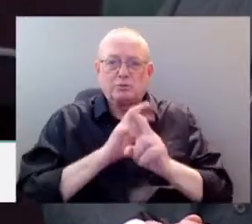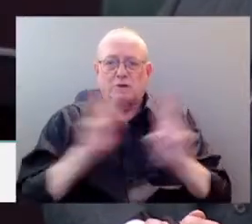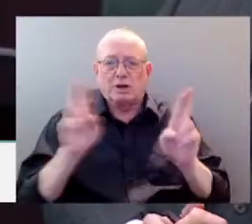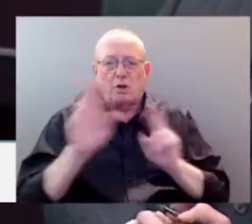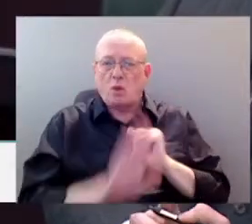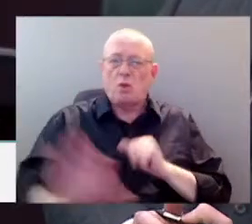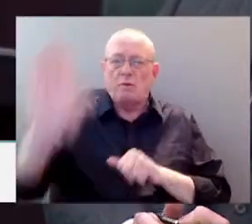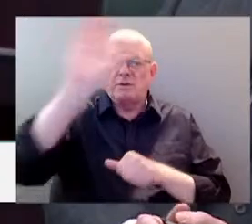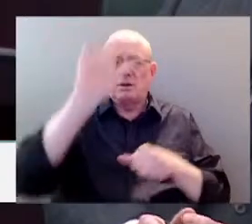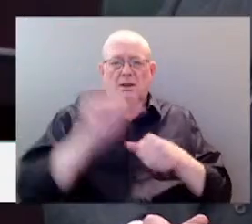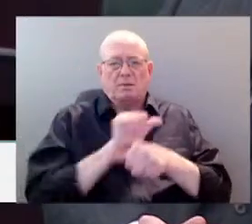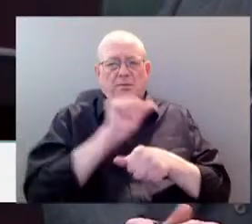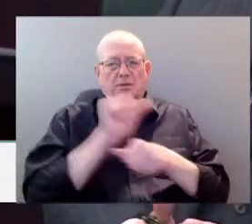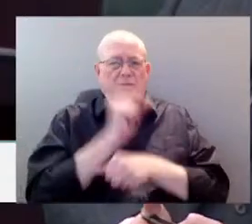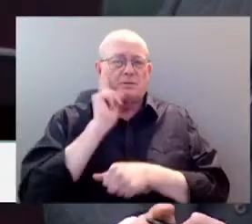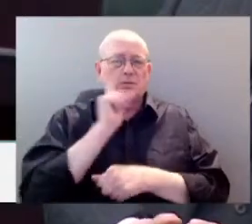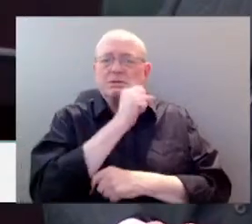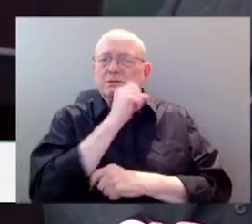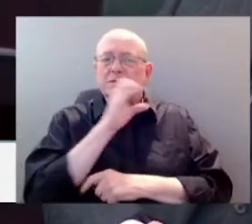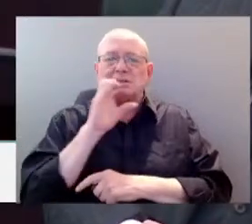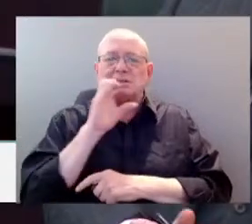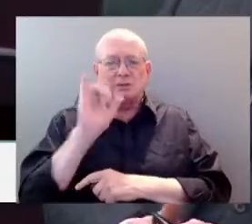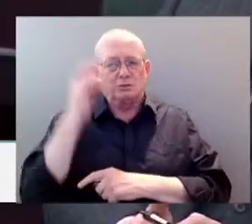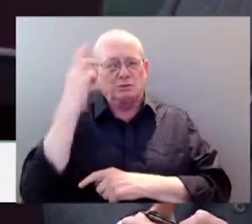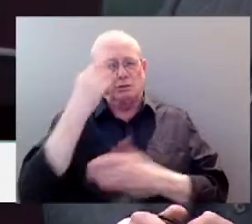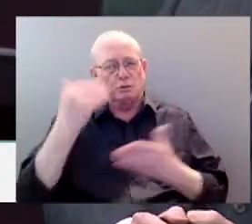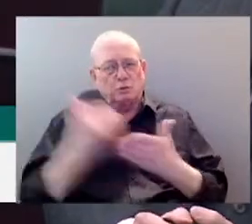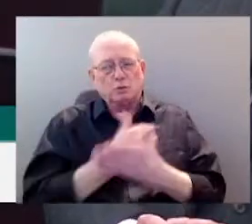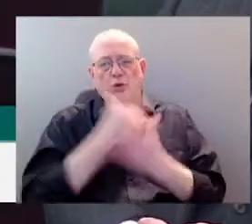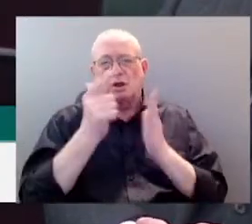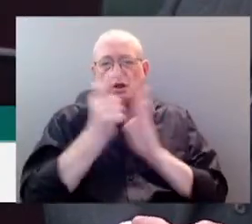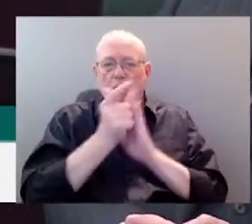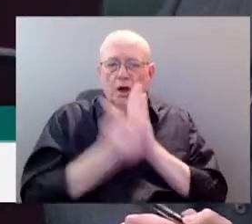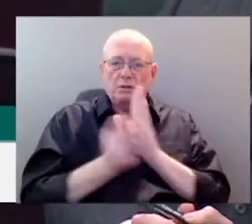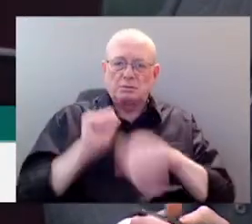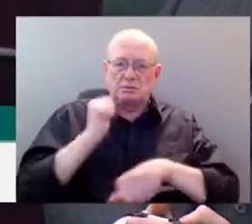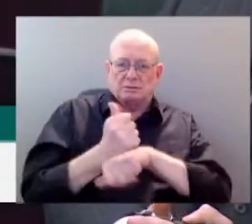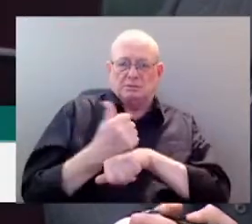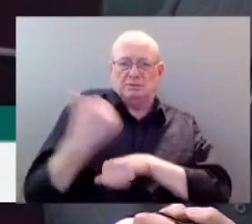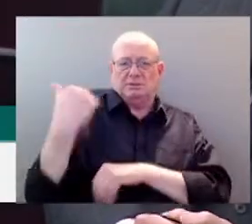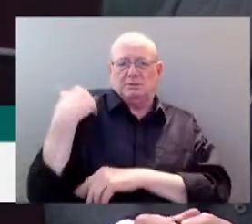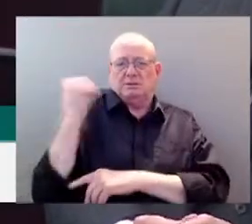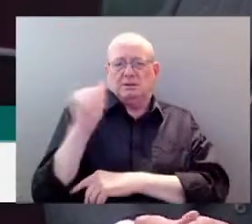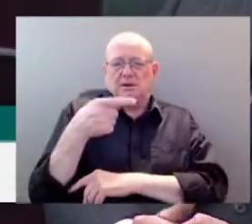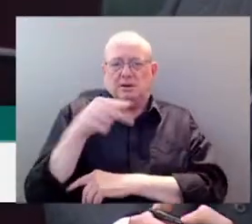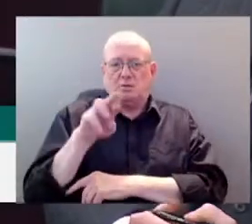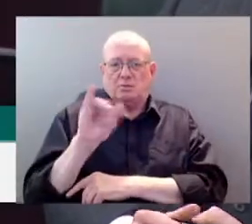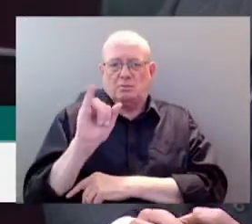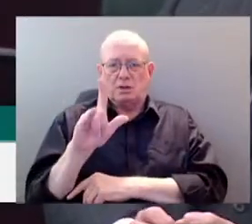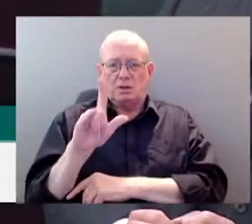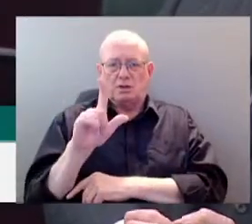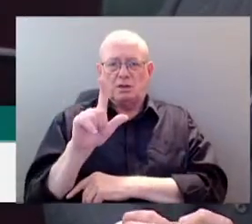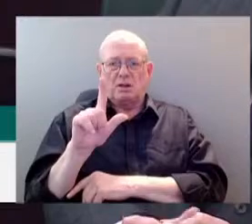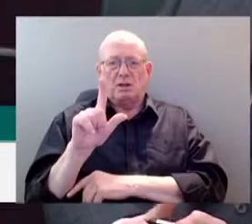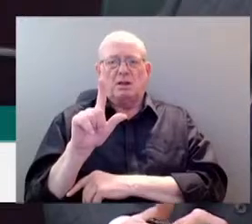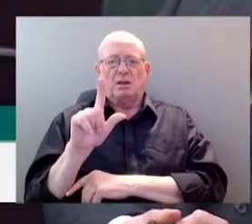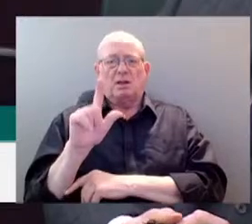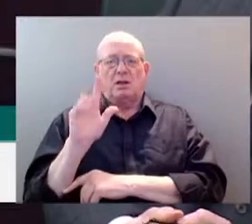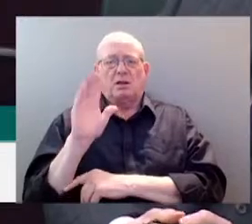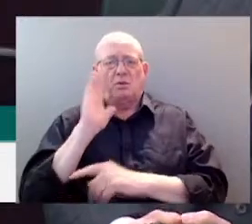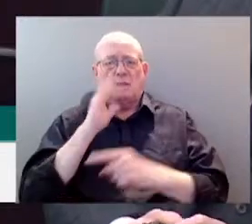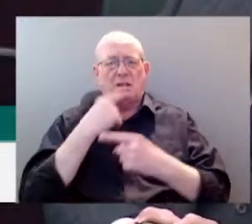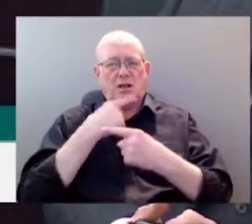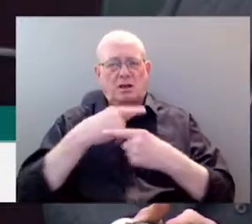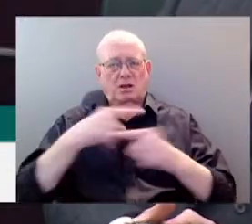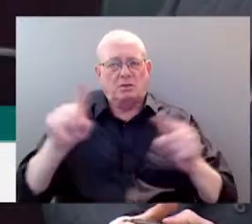new legislation was brought in in April of last year it will actually uh take effect it'll be proclaimed as of April 1st we brought in new